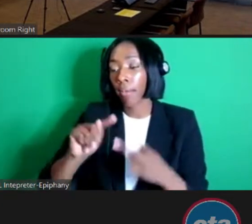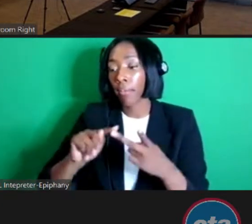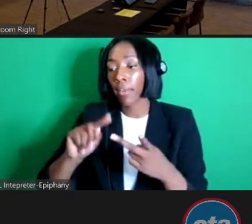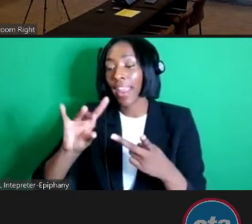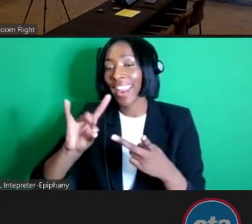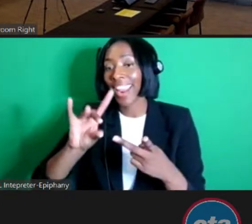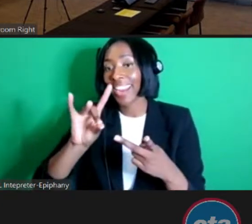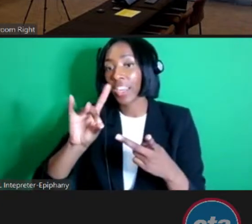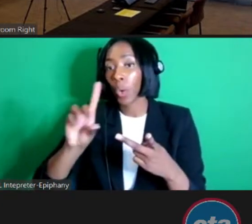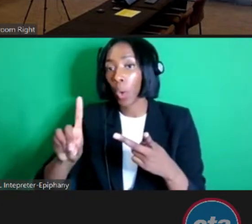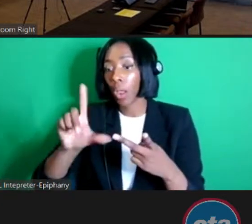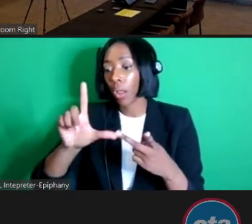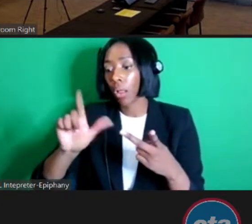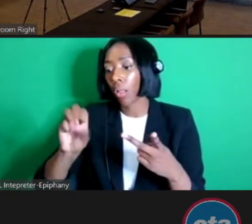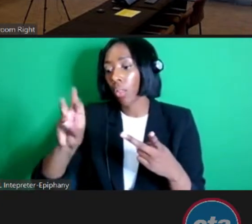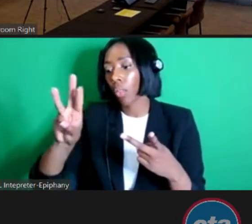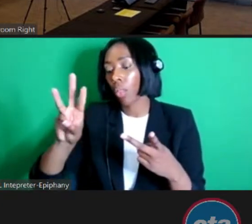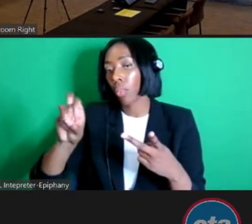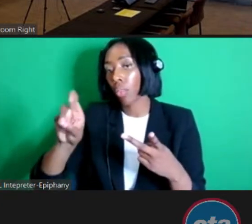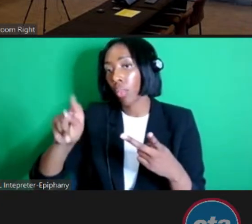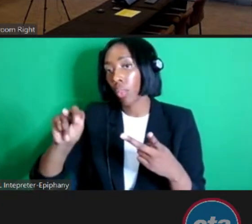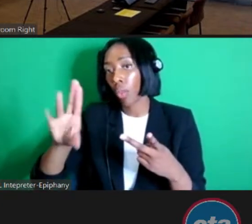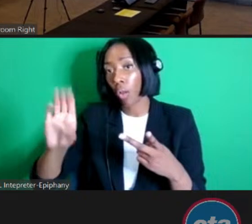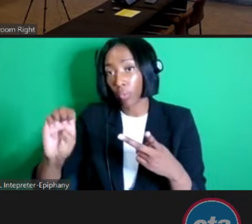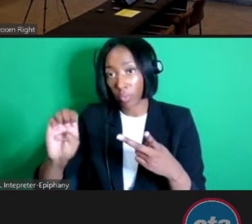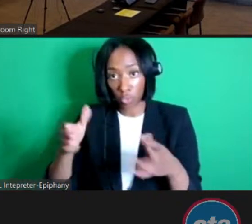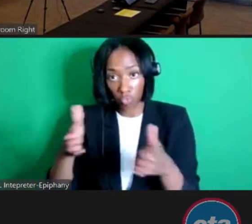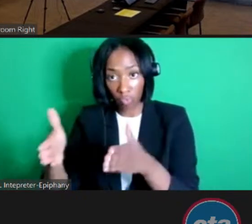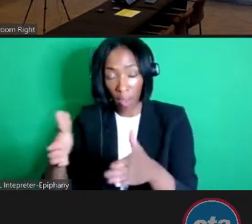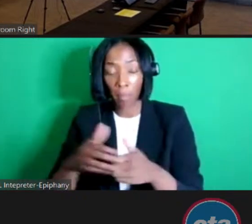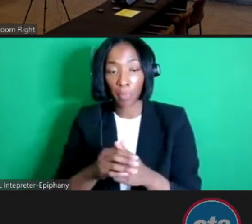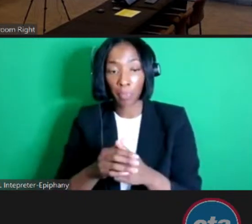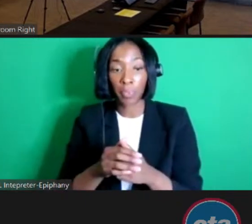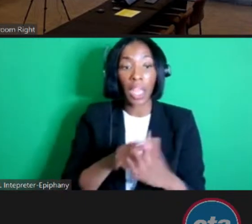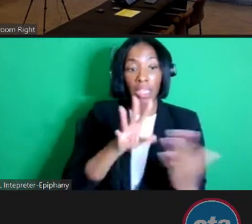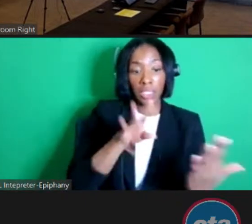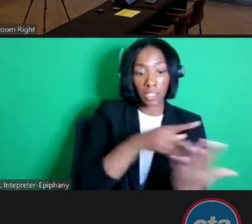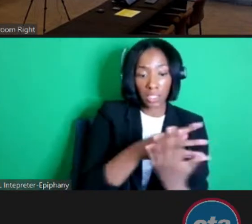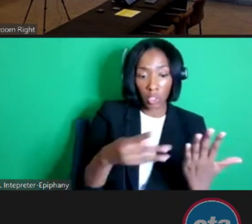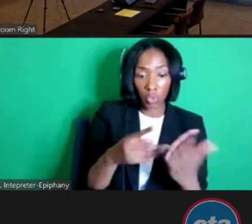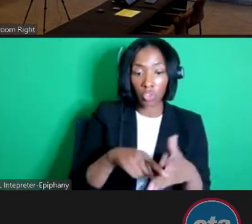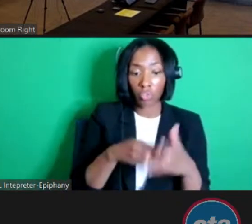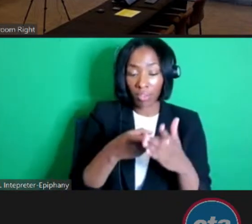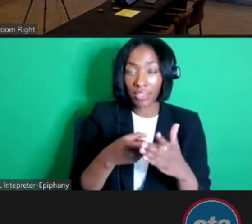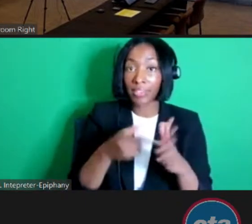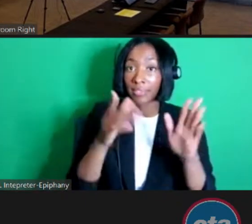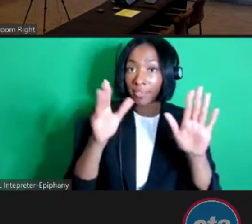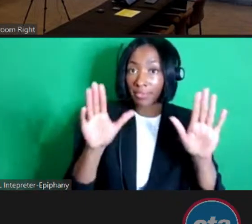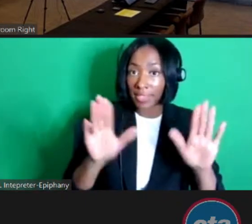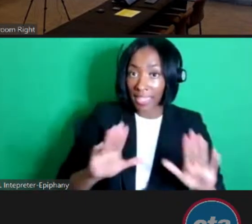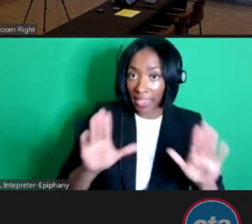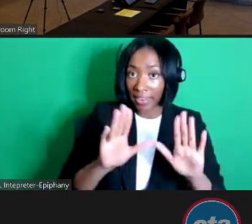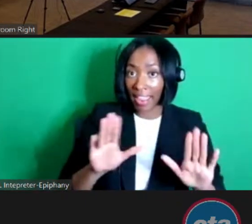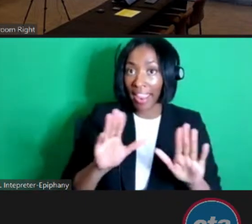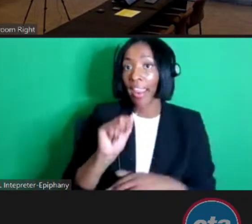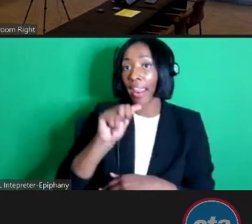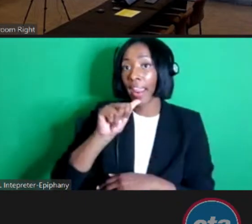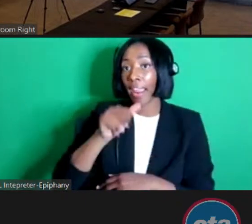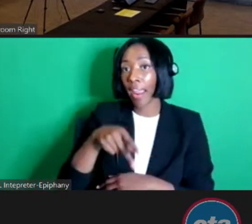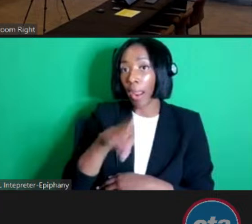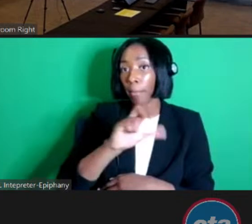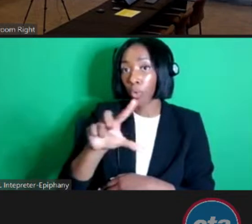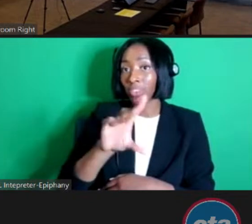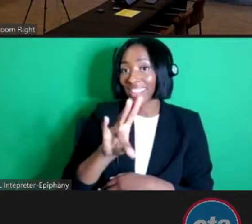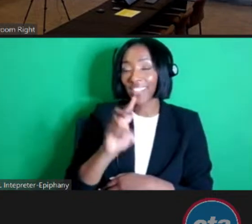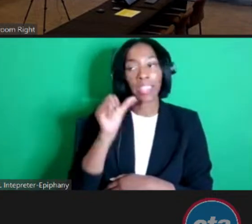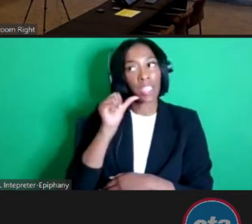Lawrence routes. The new rail service schedule starts Sunday, April 7th, so yesterday, and